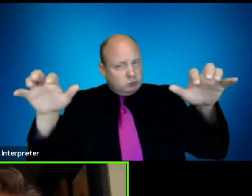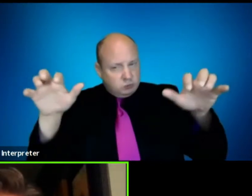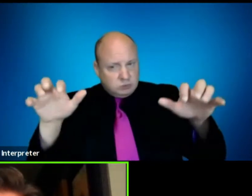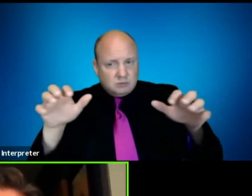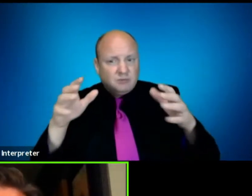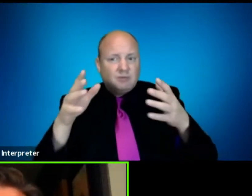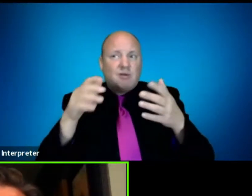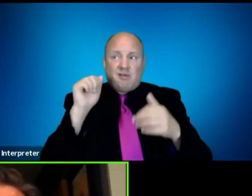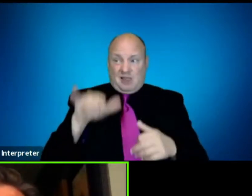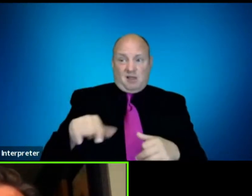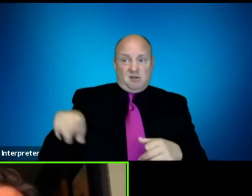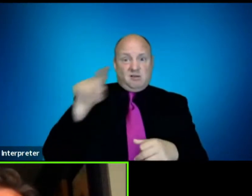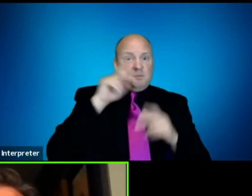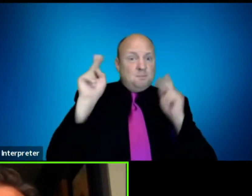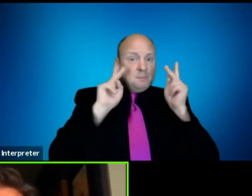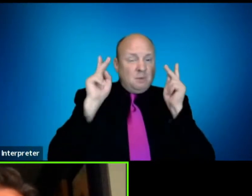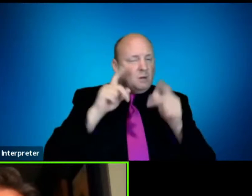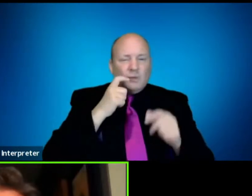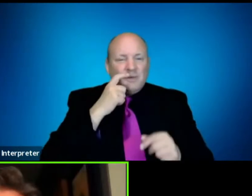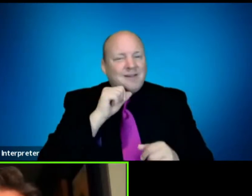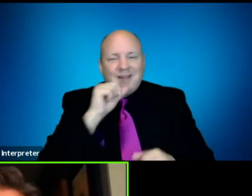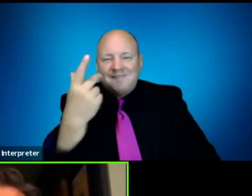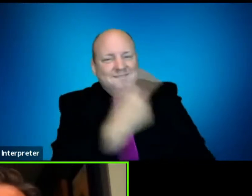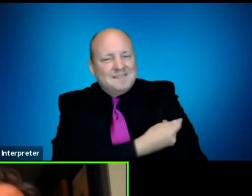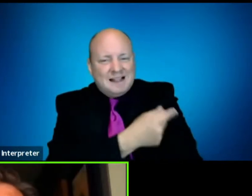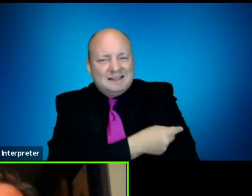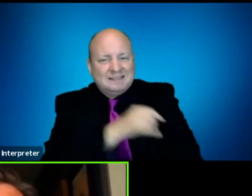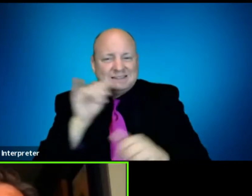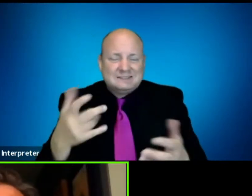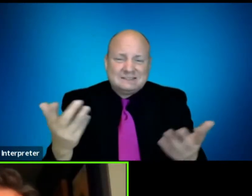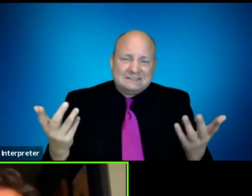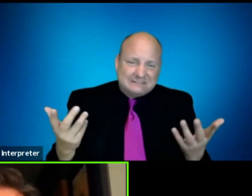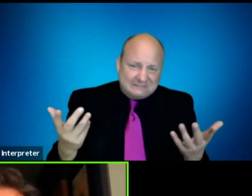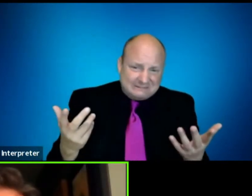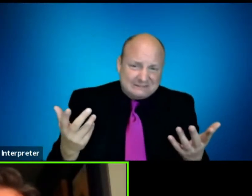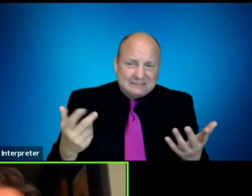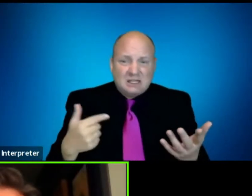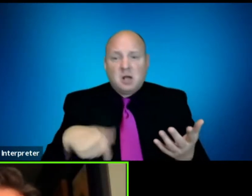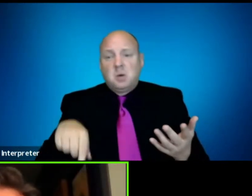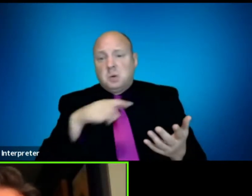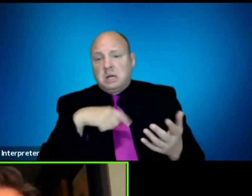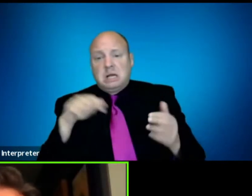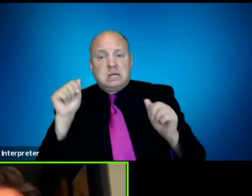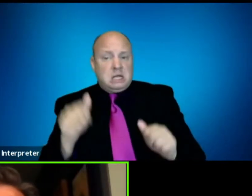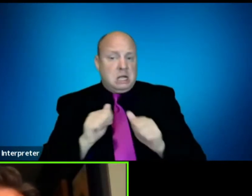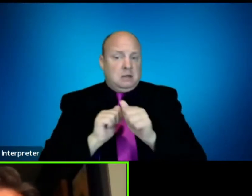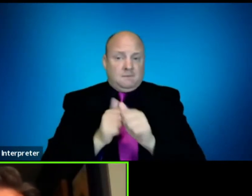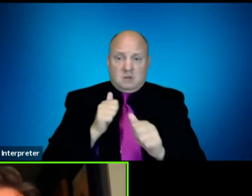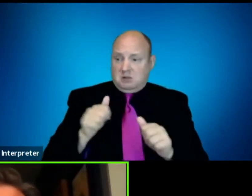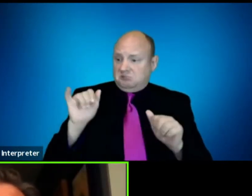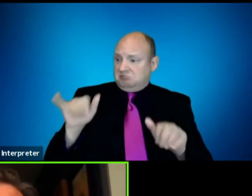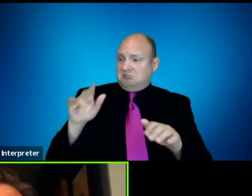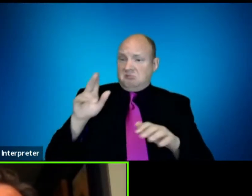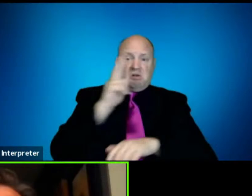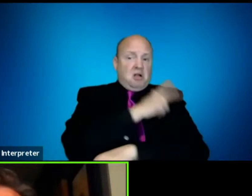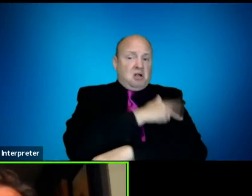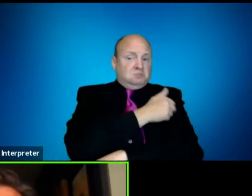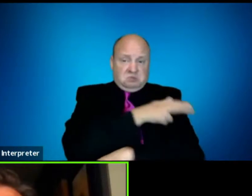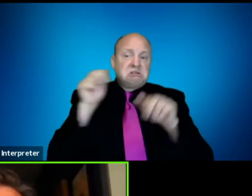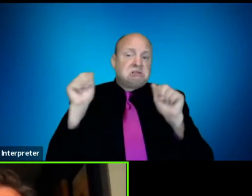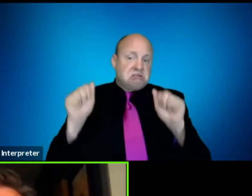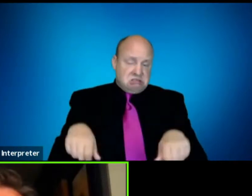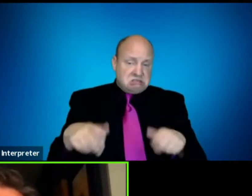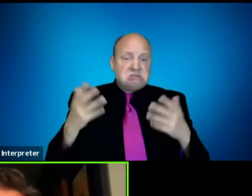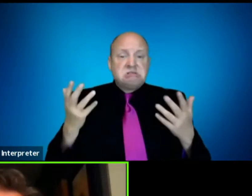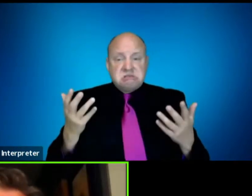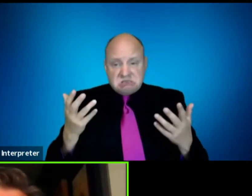individuals made. These are preventable hospitalizations. And if we can prevent these unneeded hospitalizations, we can make sure